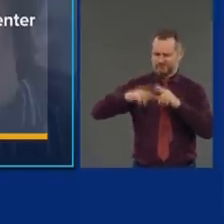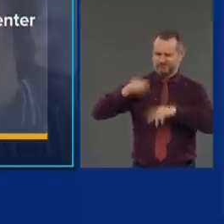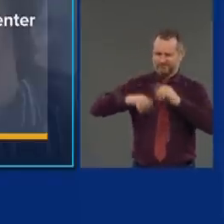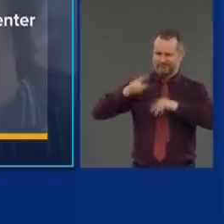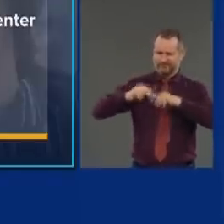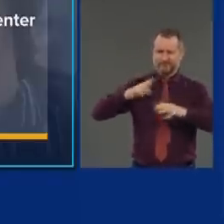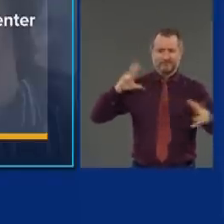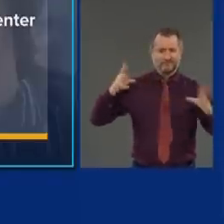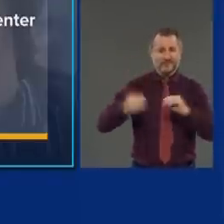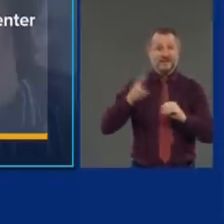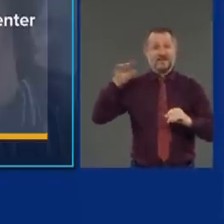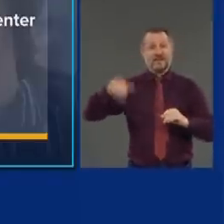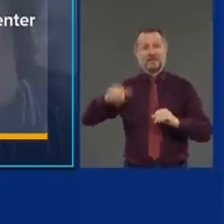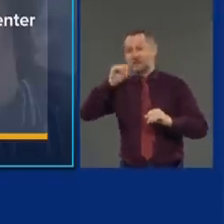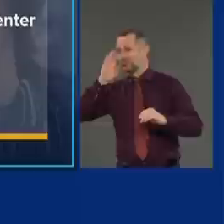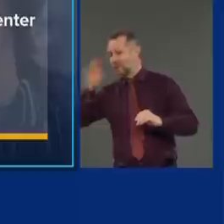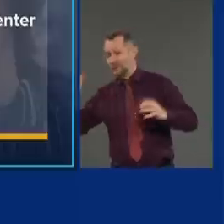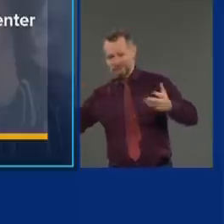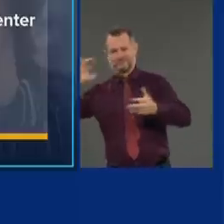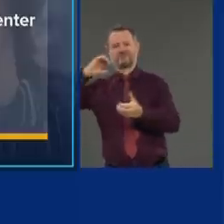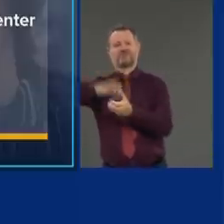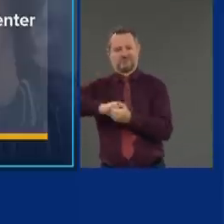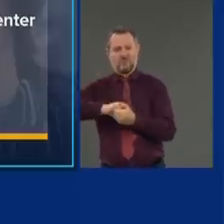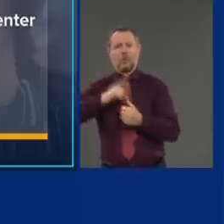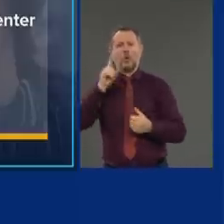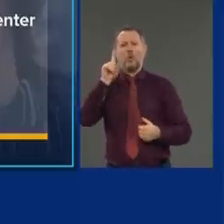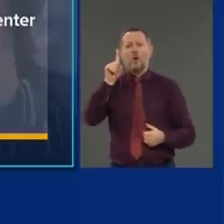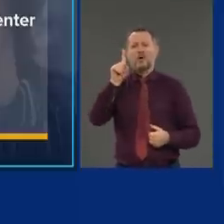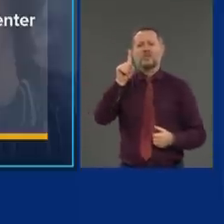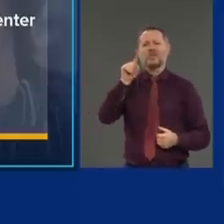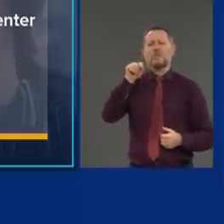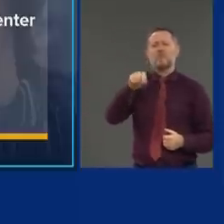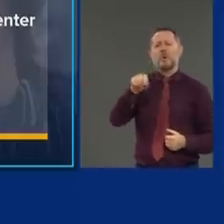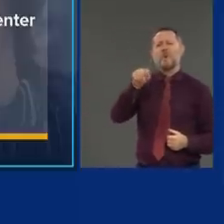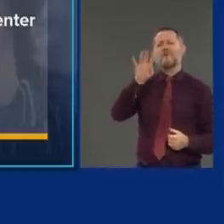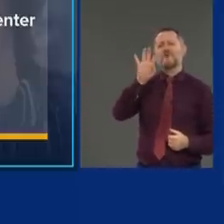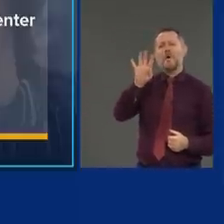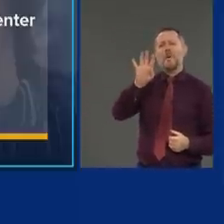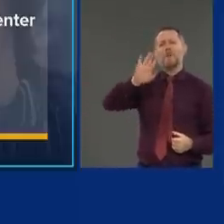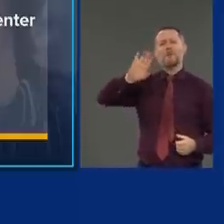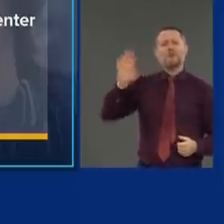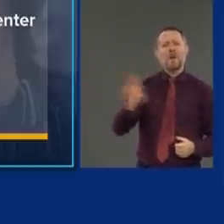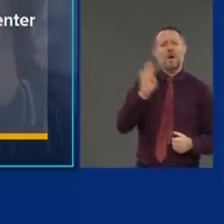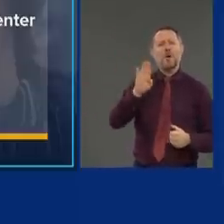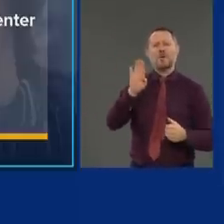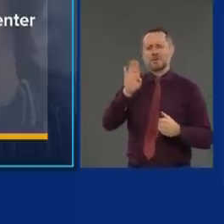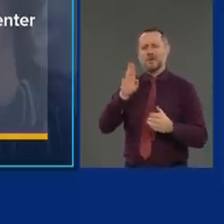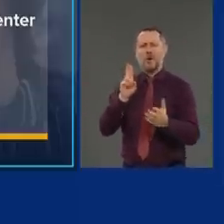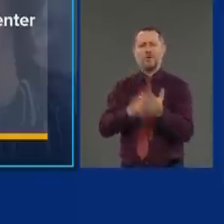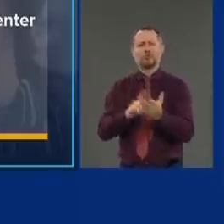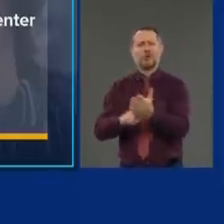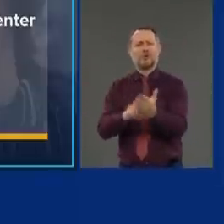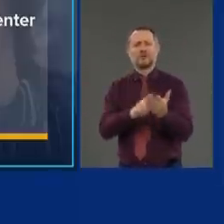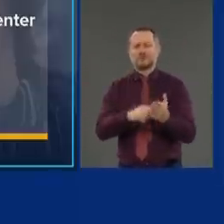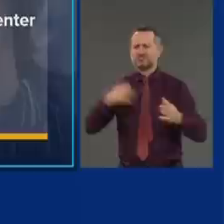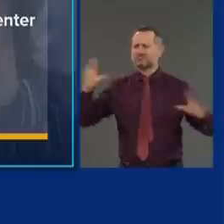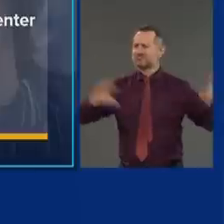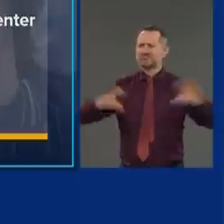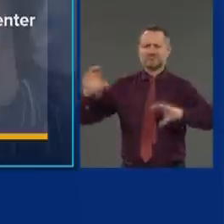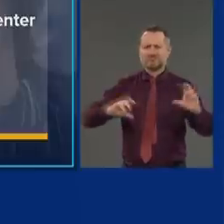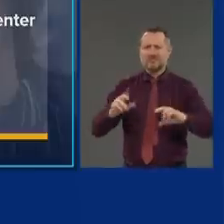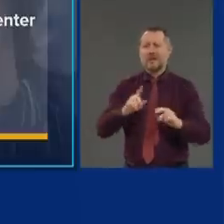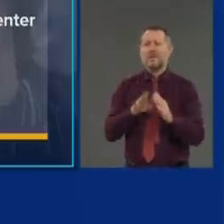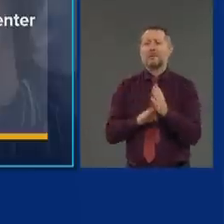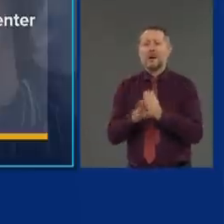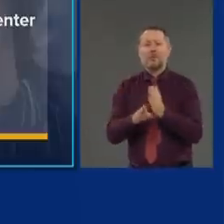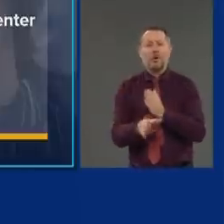than $1.4 billion in contracts to minority and women-owned businesses, and more than $500 million